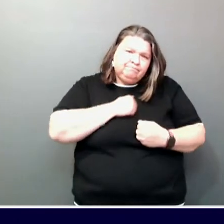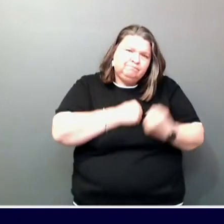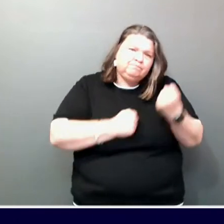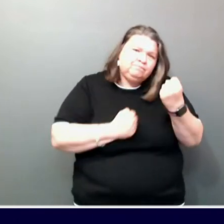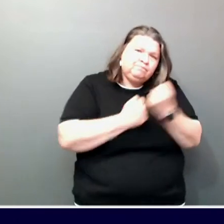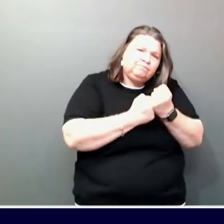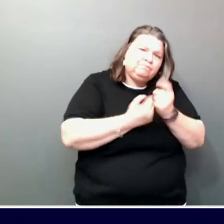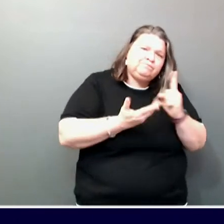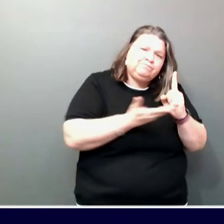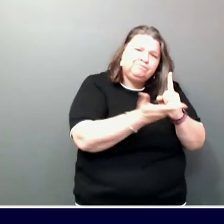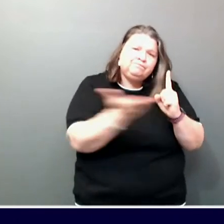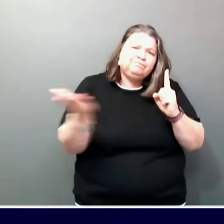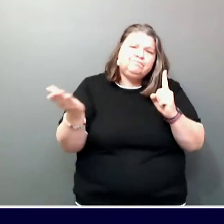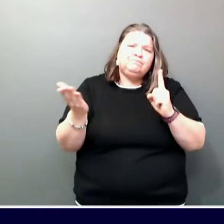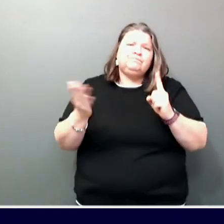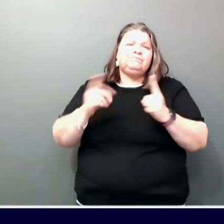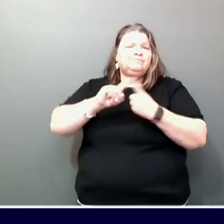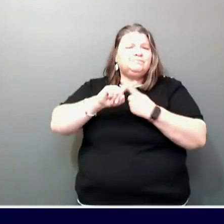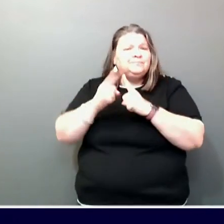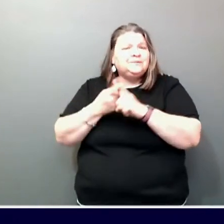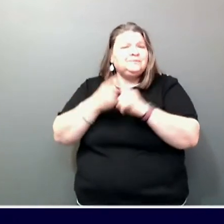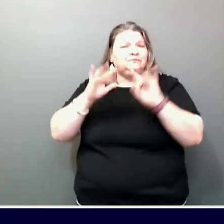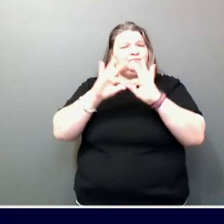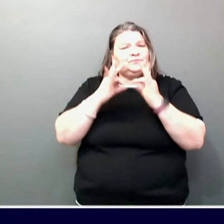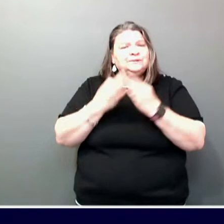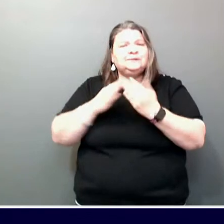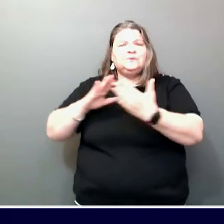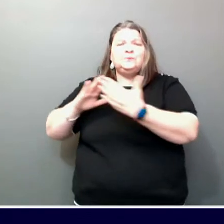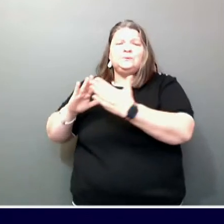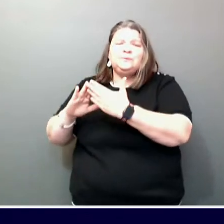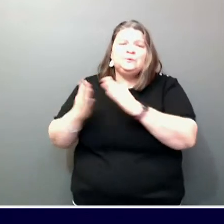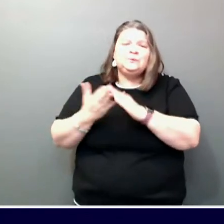who have passed away throughout the pandemic.